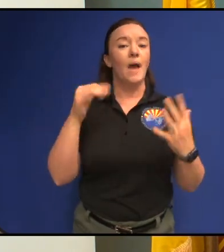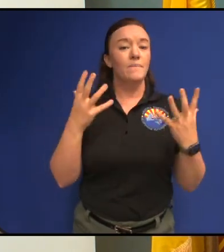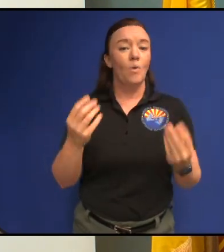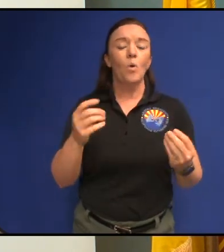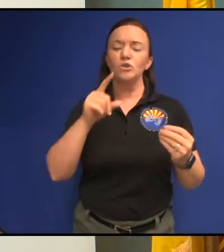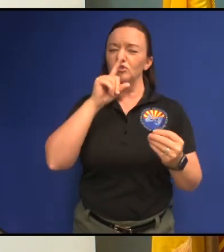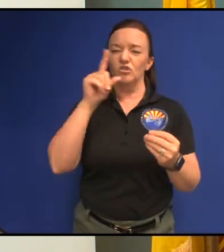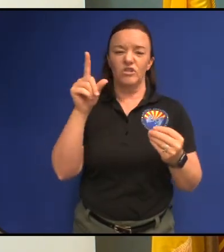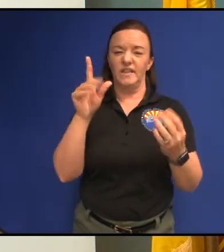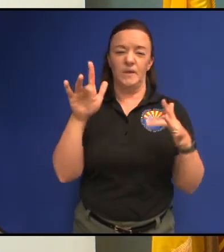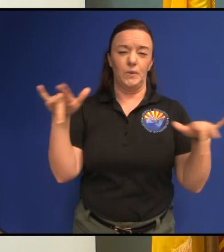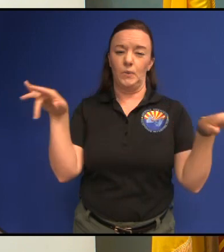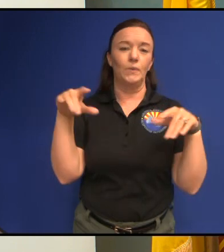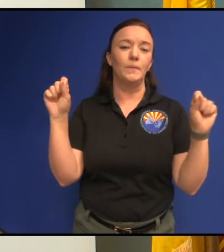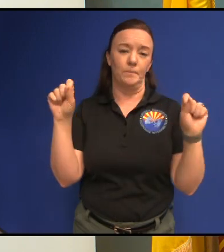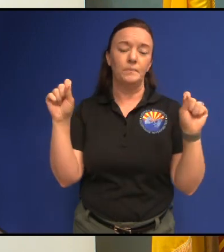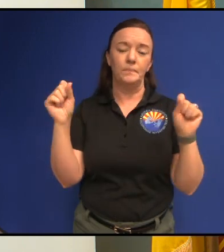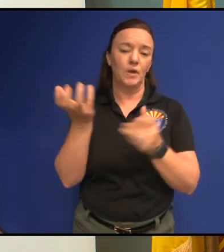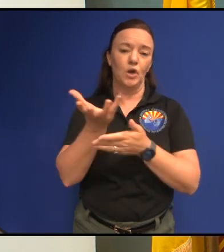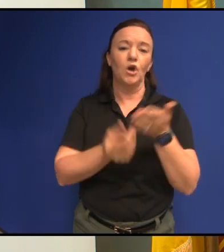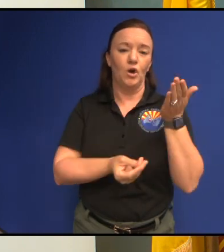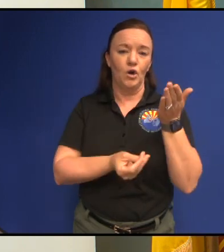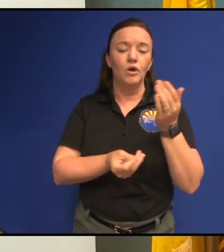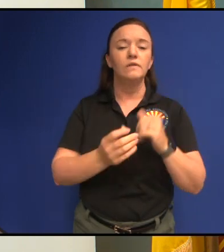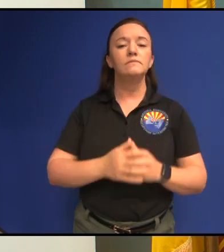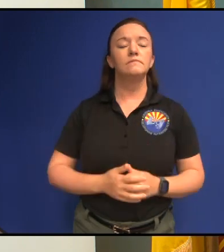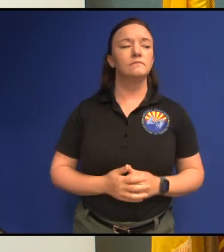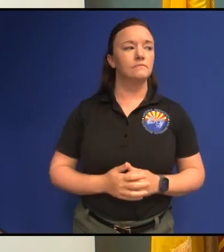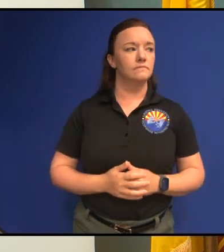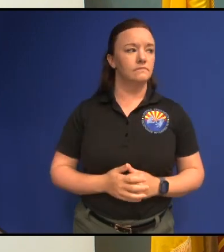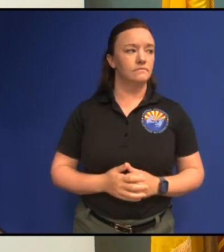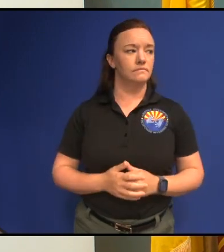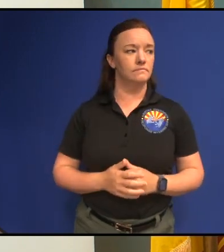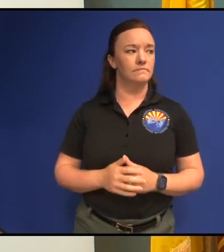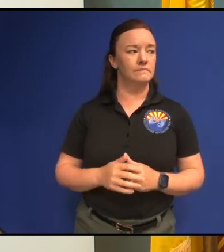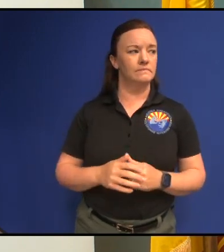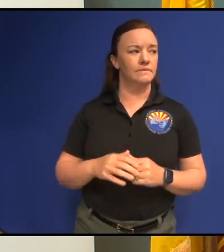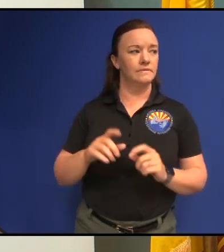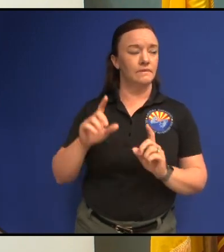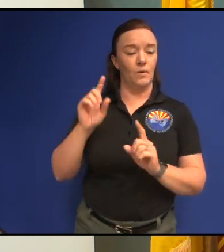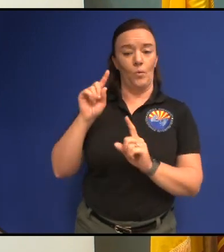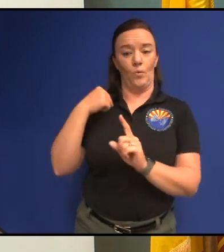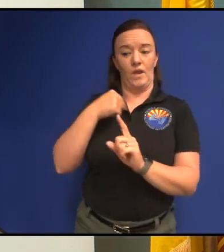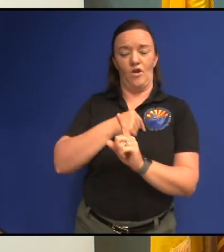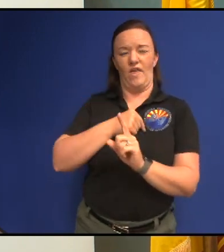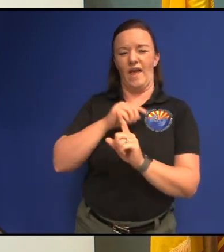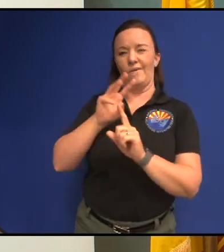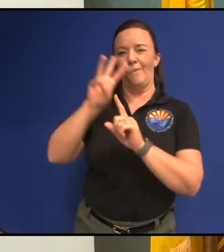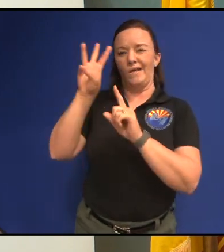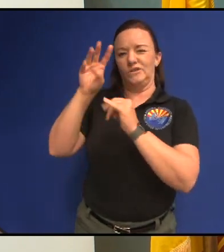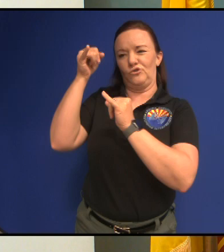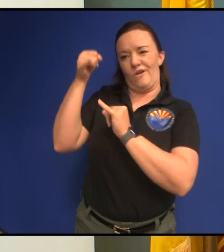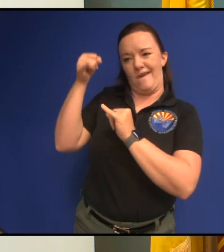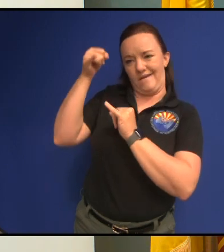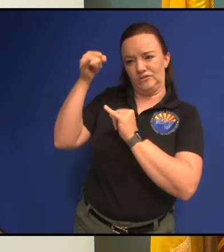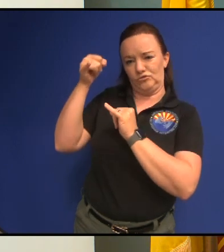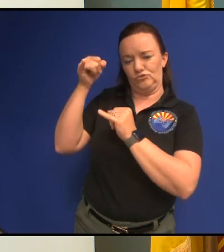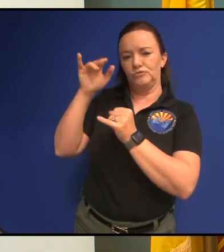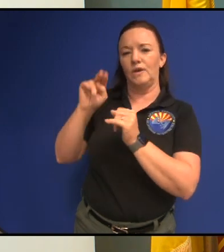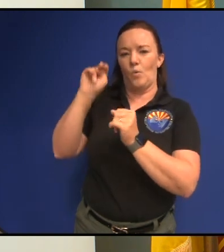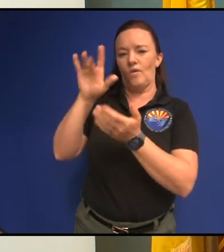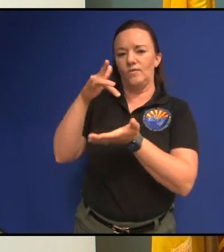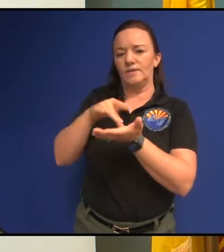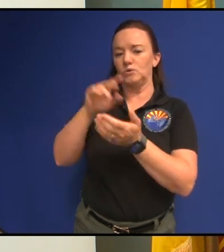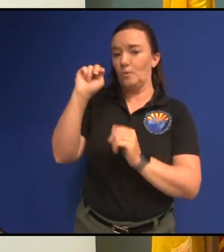a little bit on the far western edge up here in north central New Mexico. So we do expect to see a few